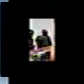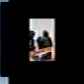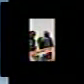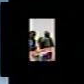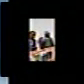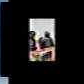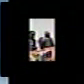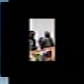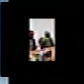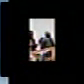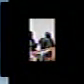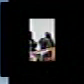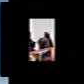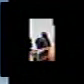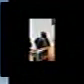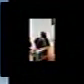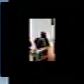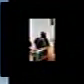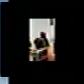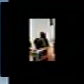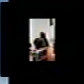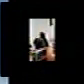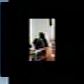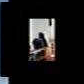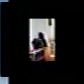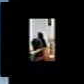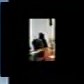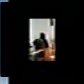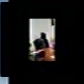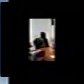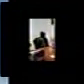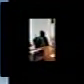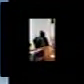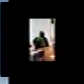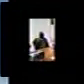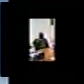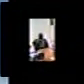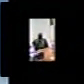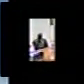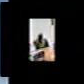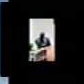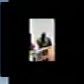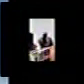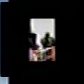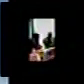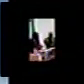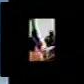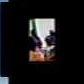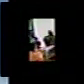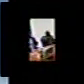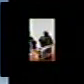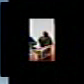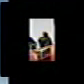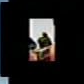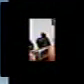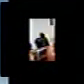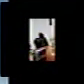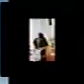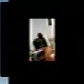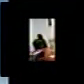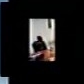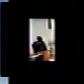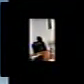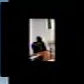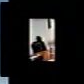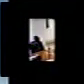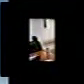your head is taken away. That heavy load on your back, bending you down, is taken away in Jesus' name. That heaviness